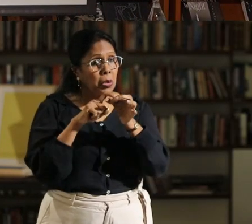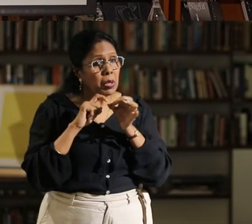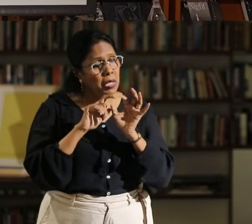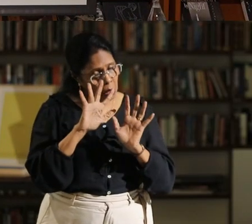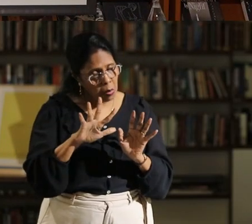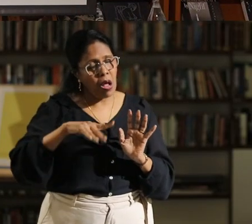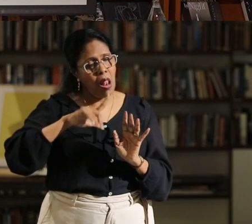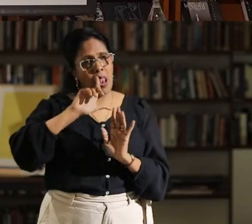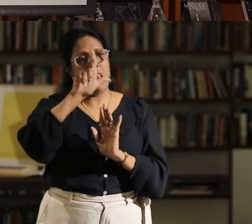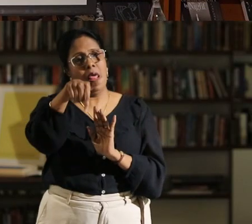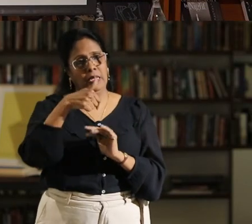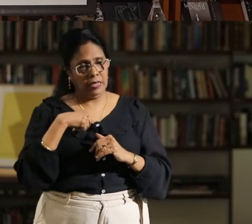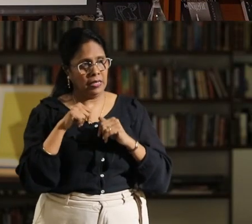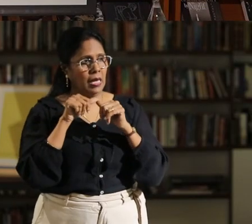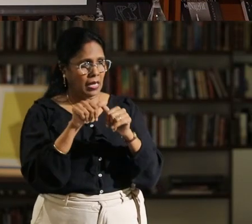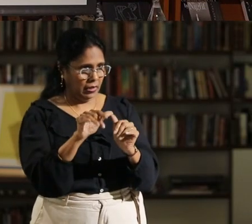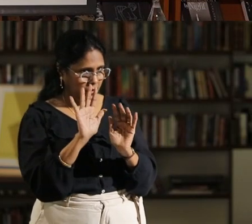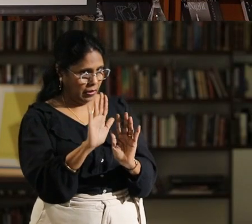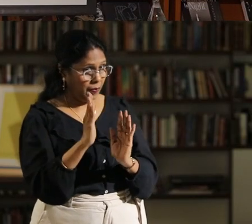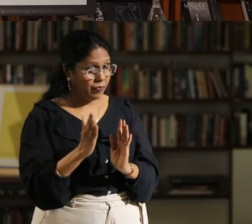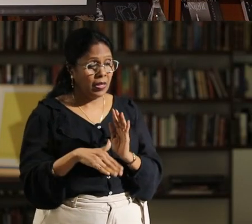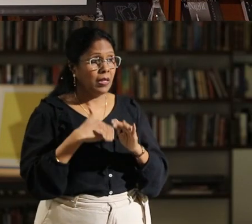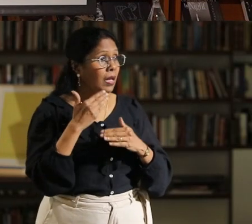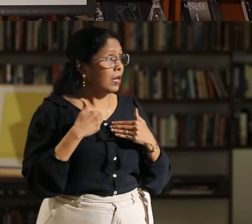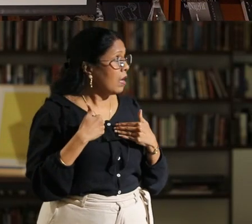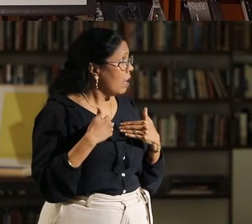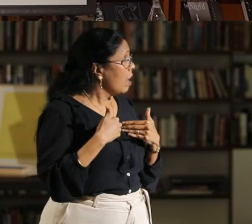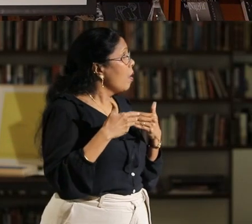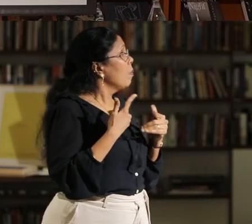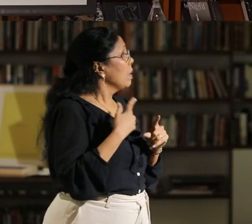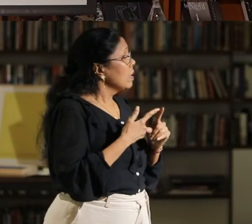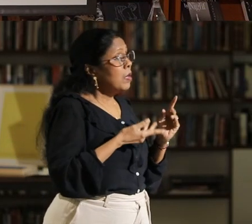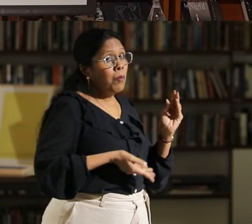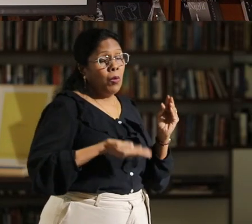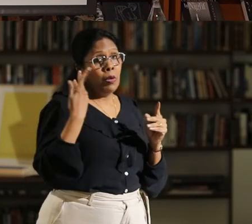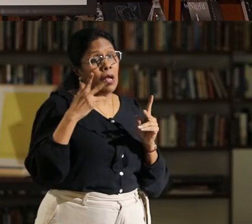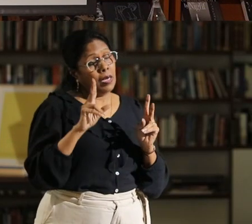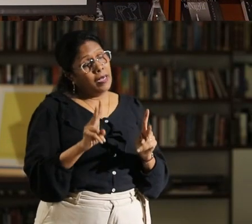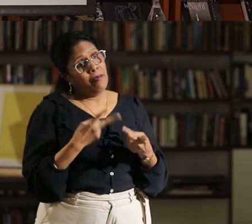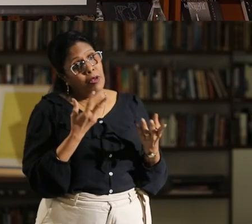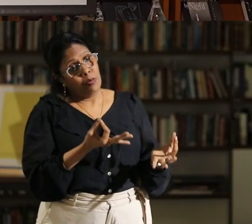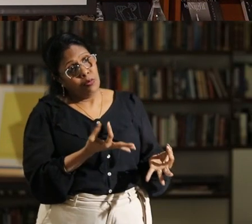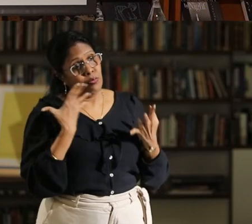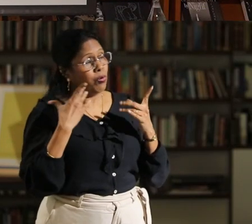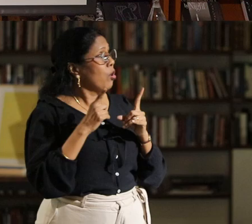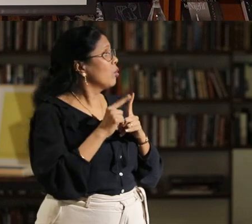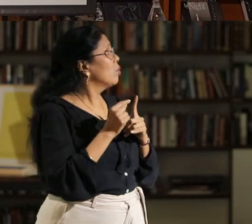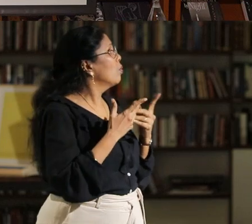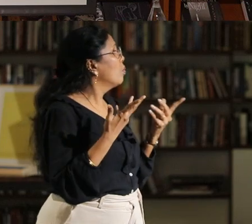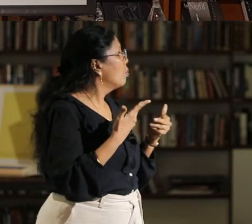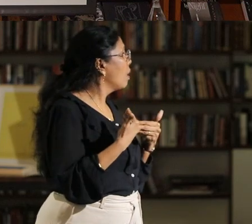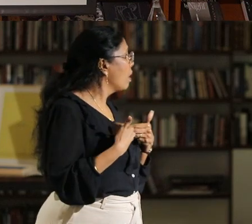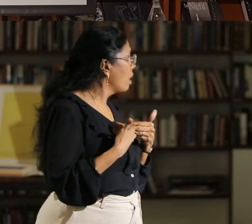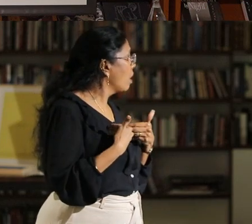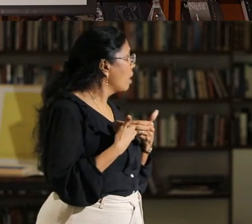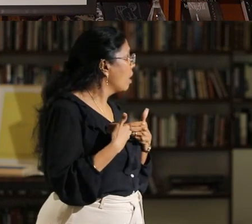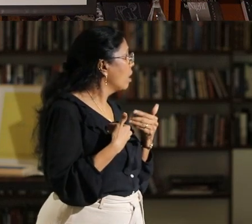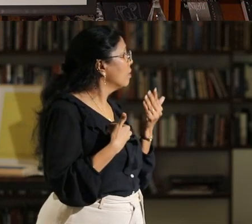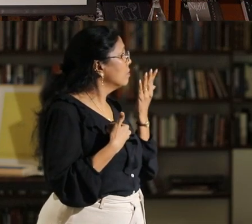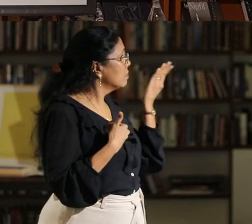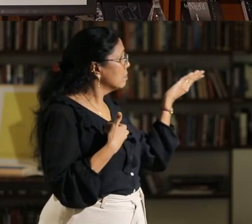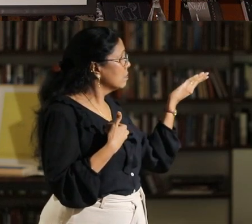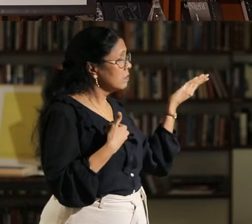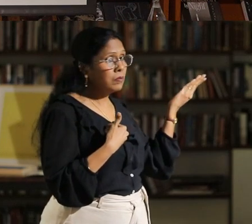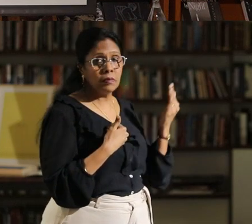on to another really interesting exercise that was done, which actually I found has been copied quite often. This started